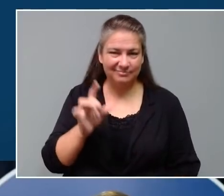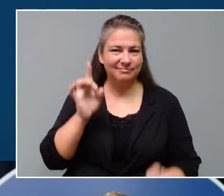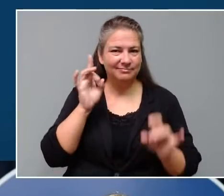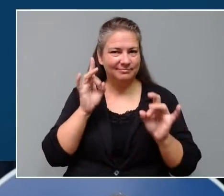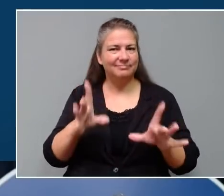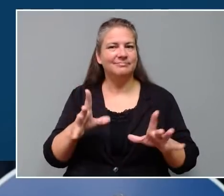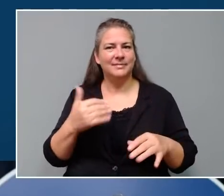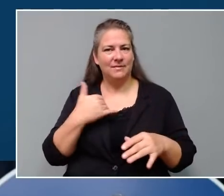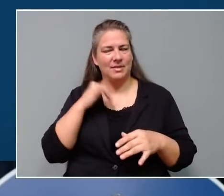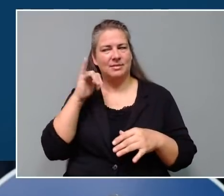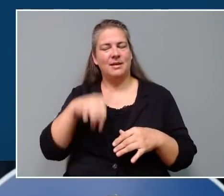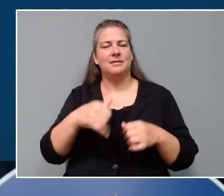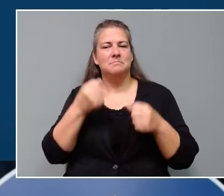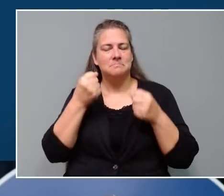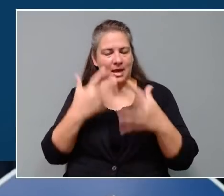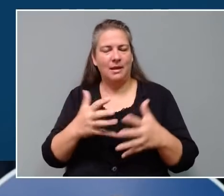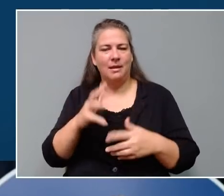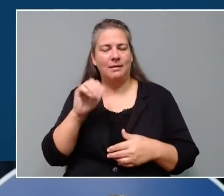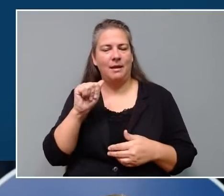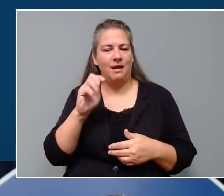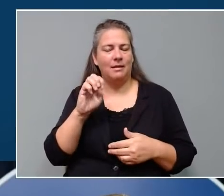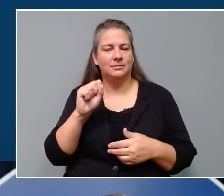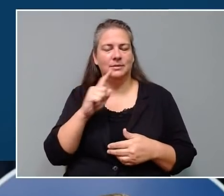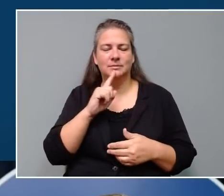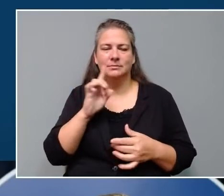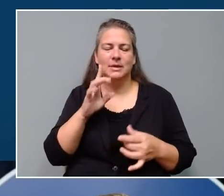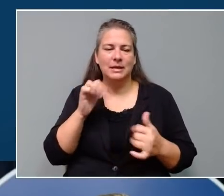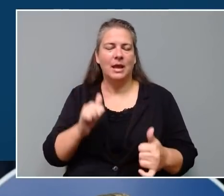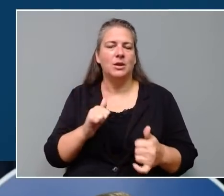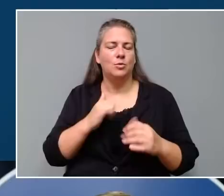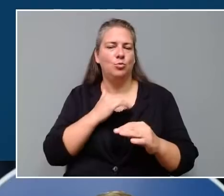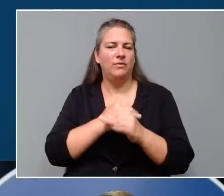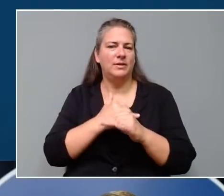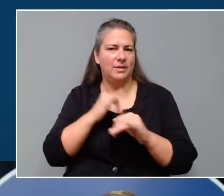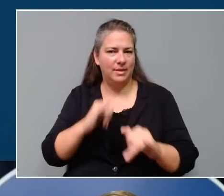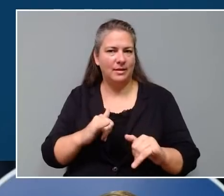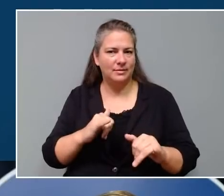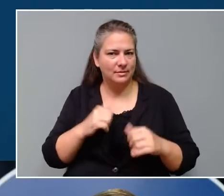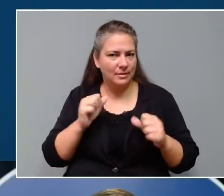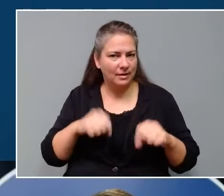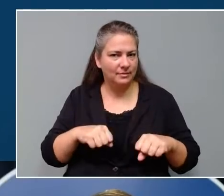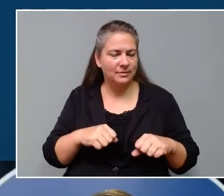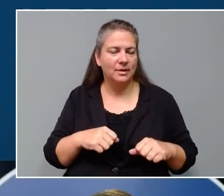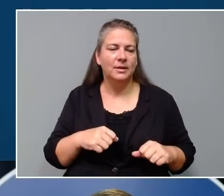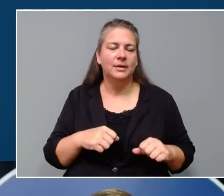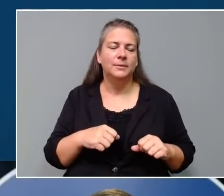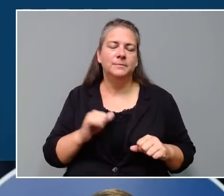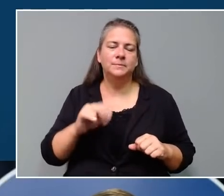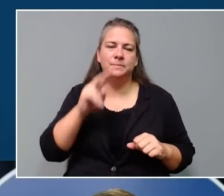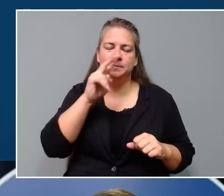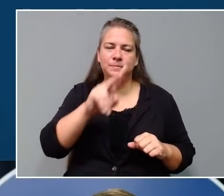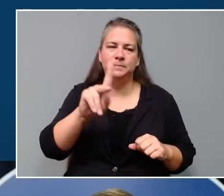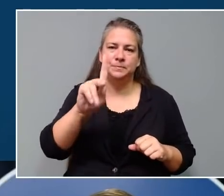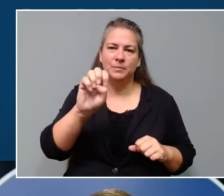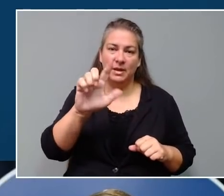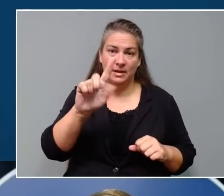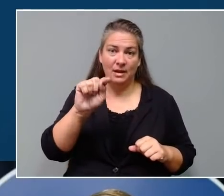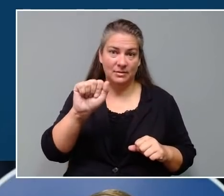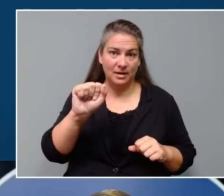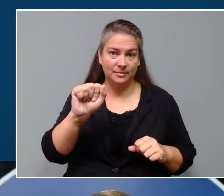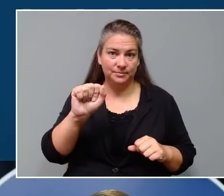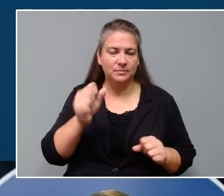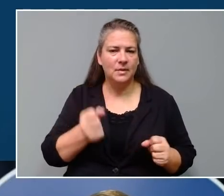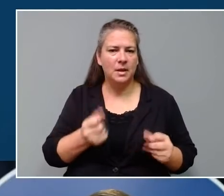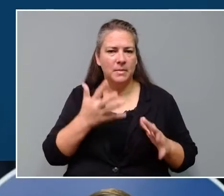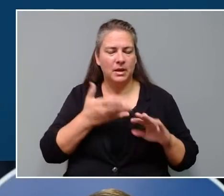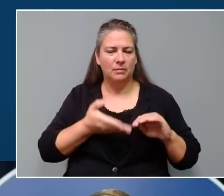time when they are preventable. Now, if you'll look, though, the Delta, the rate of increase